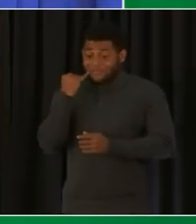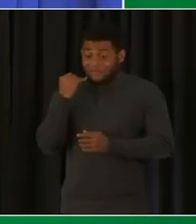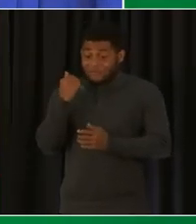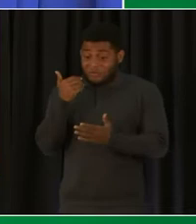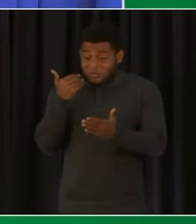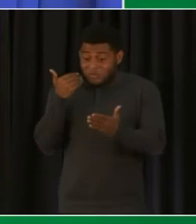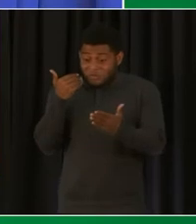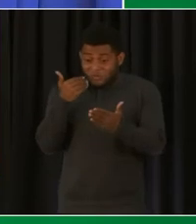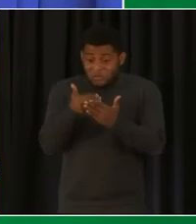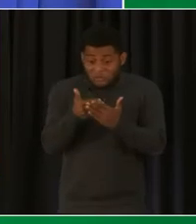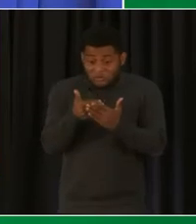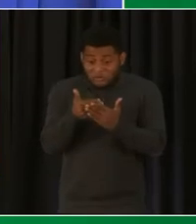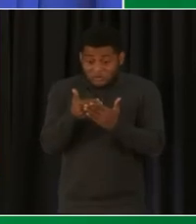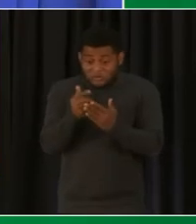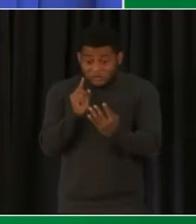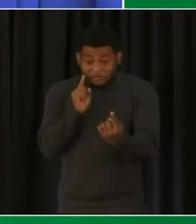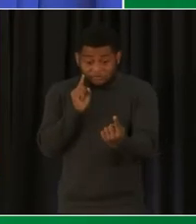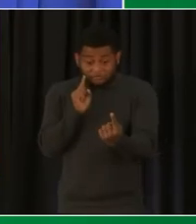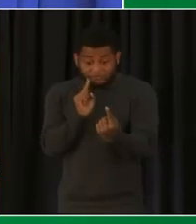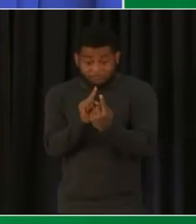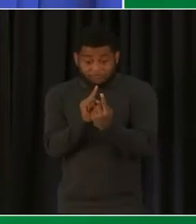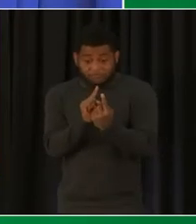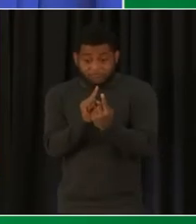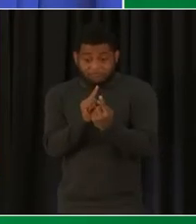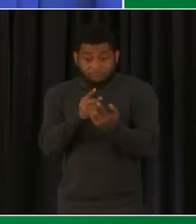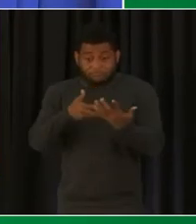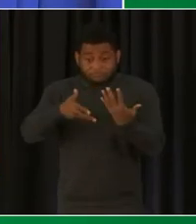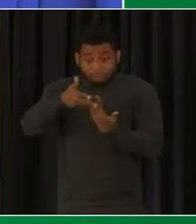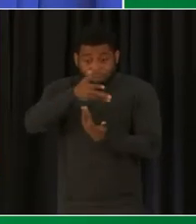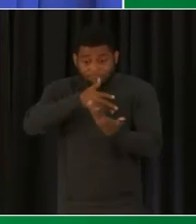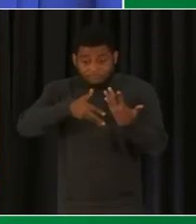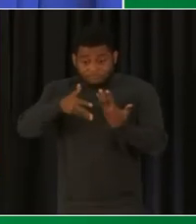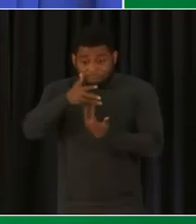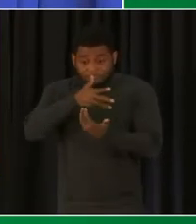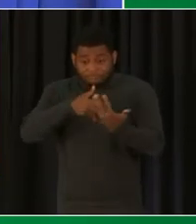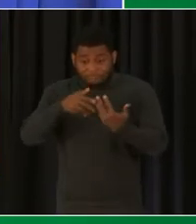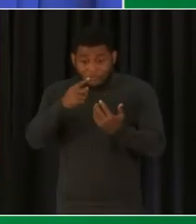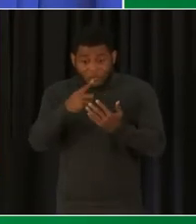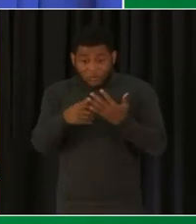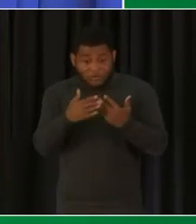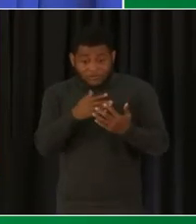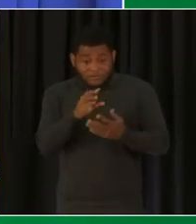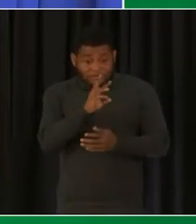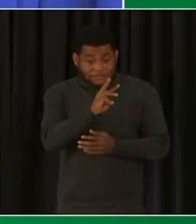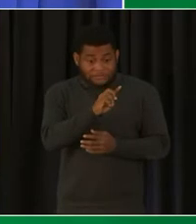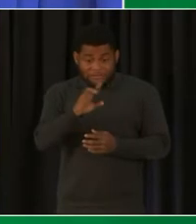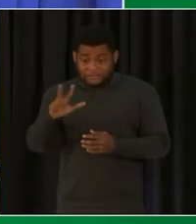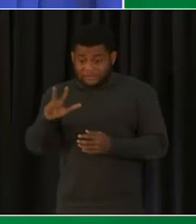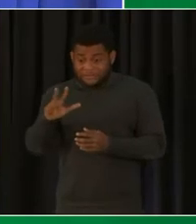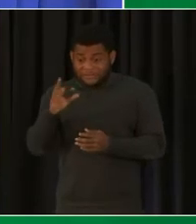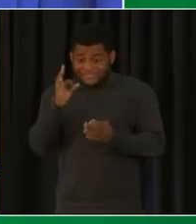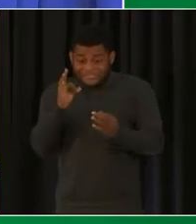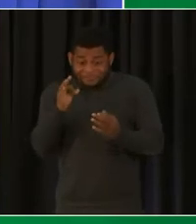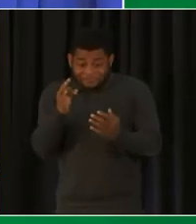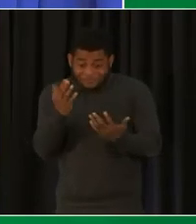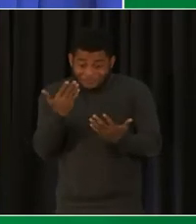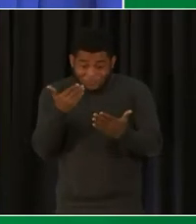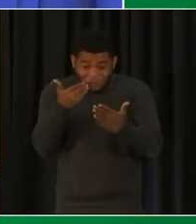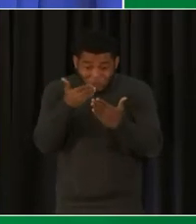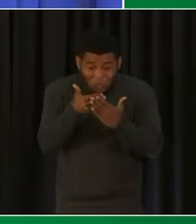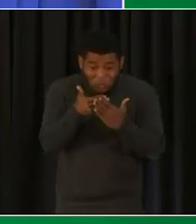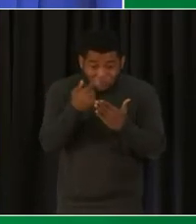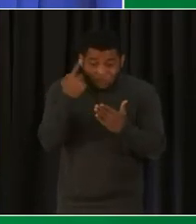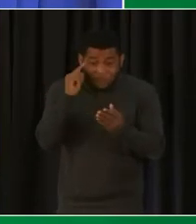in closer than whatever the length of distance is. If you've been closer than that